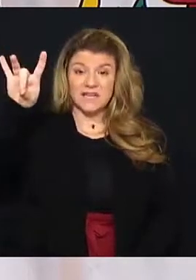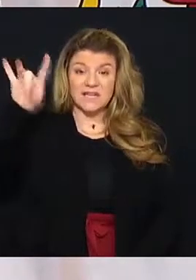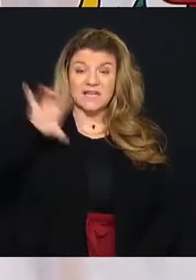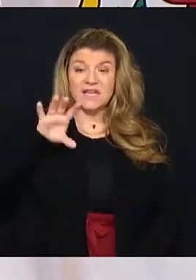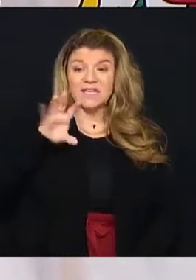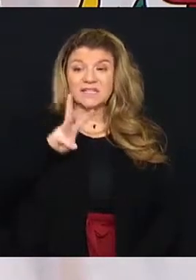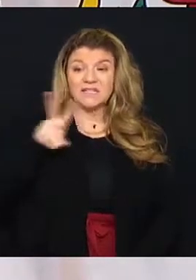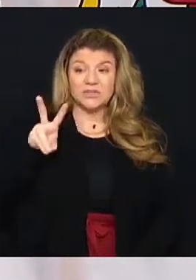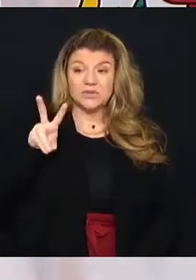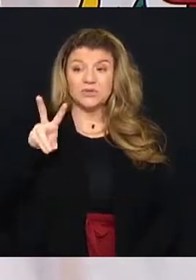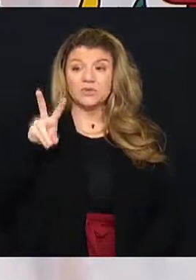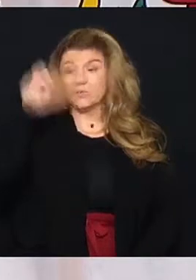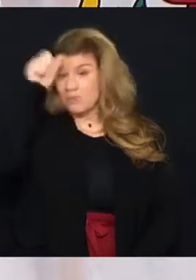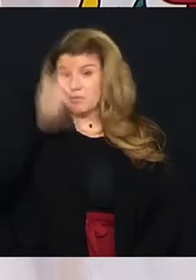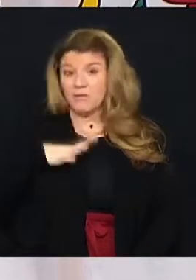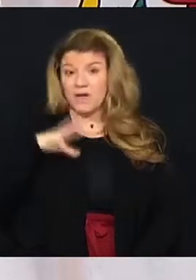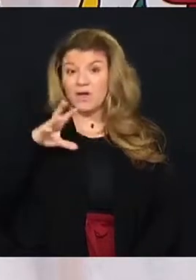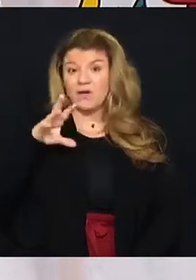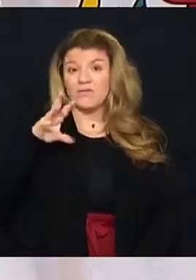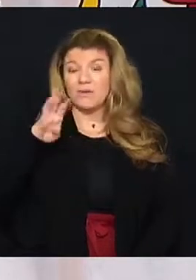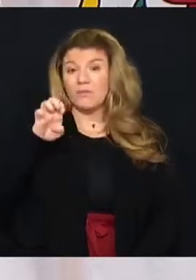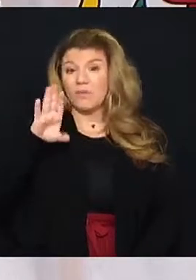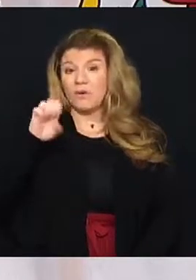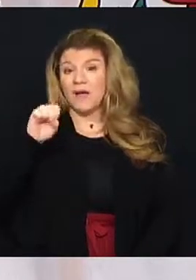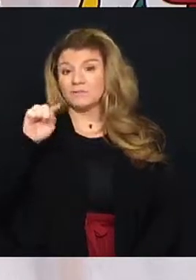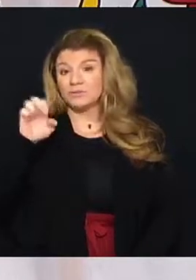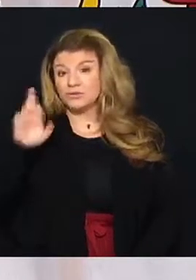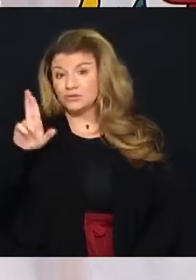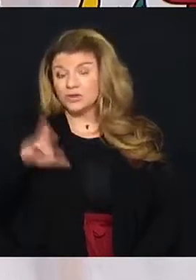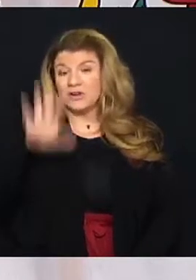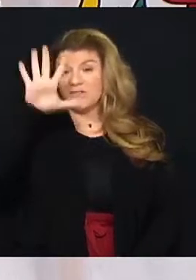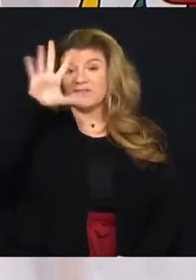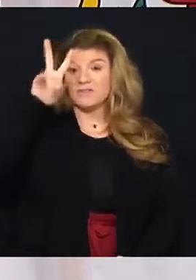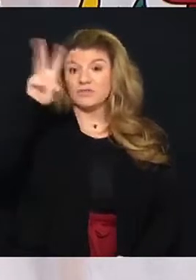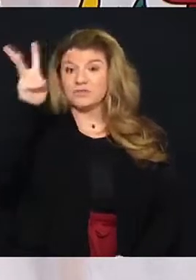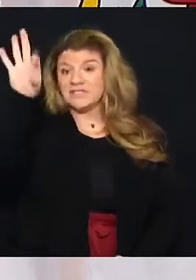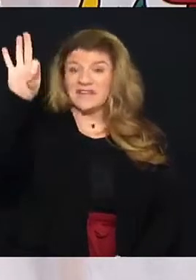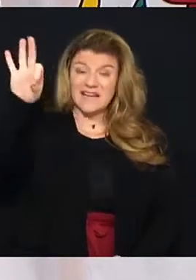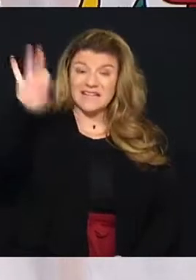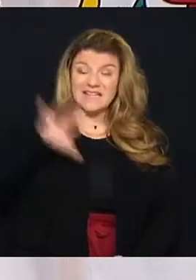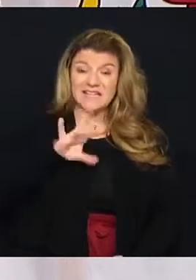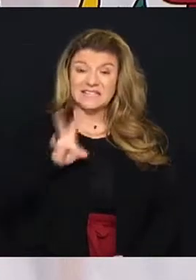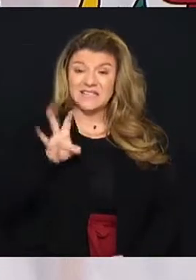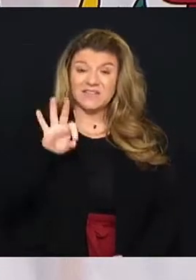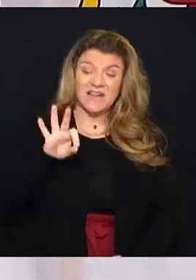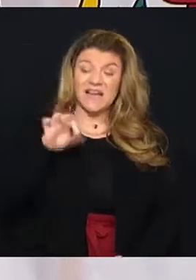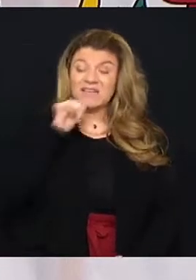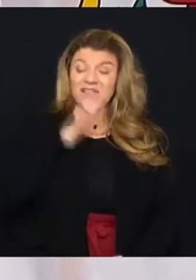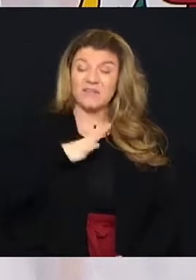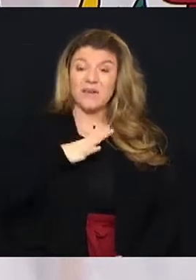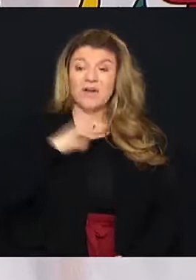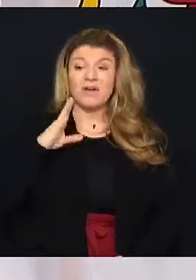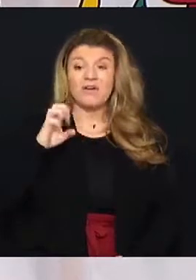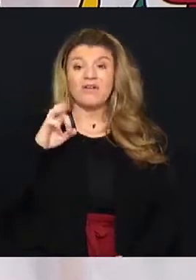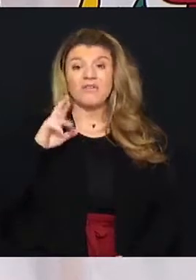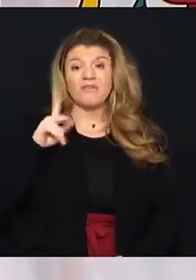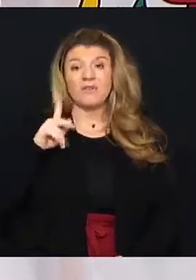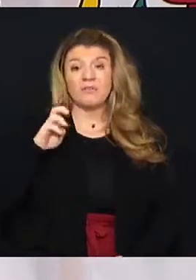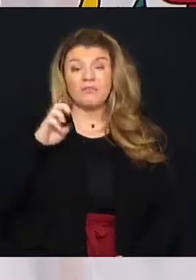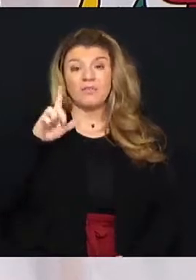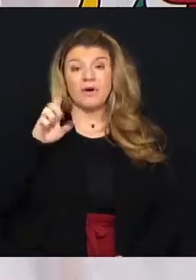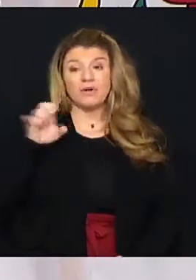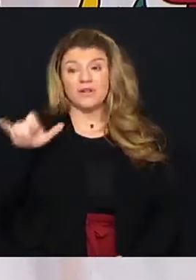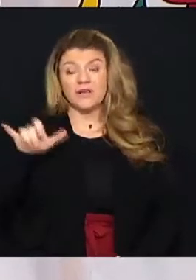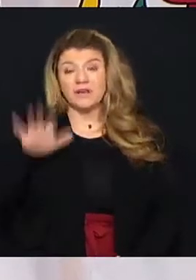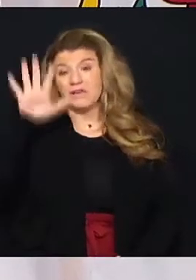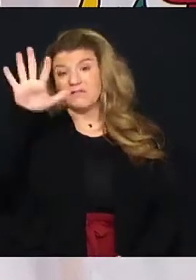a 62-year-old male from Webster County. The 5,269th death, a 79-year-old female from Berkeley County.